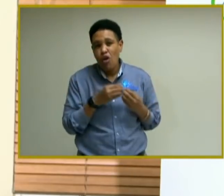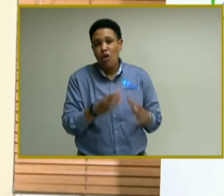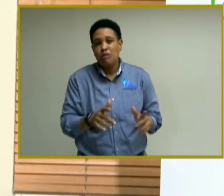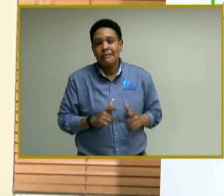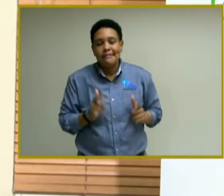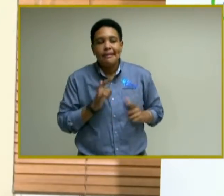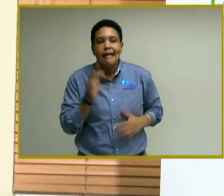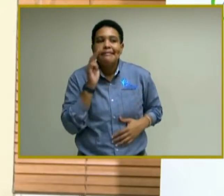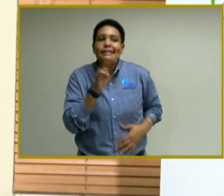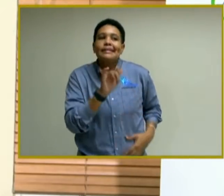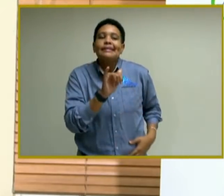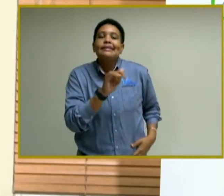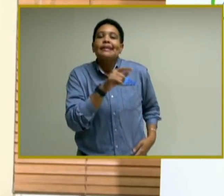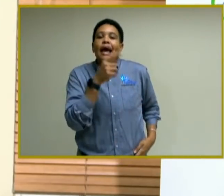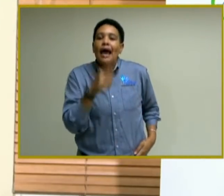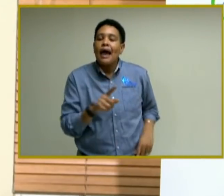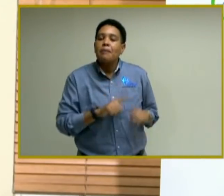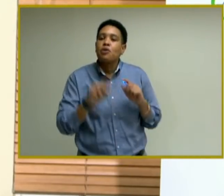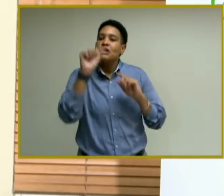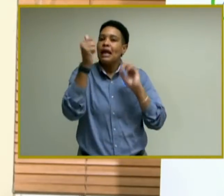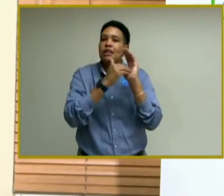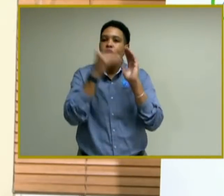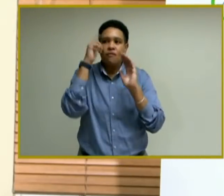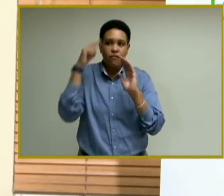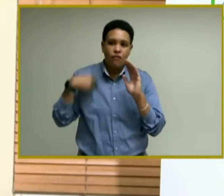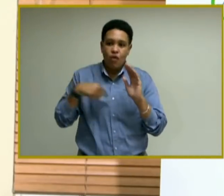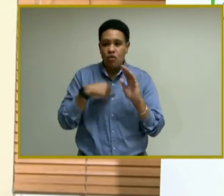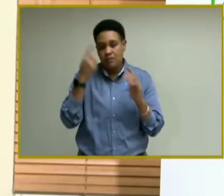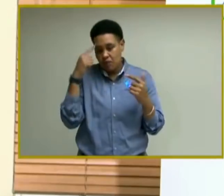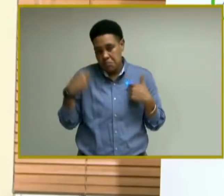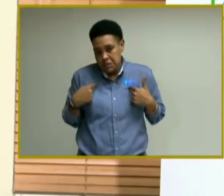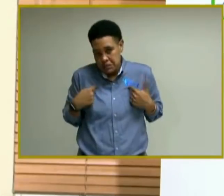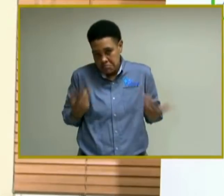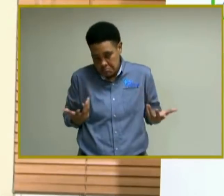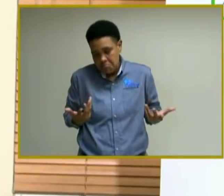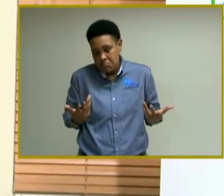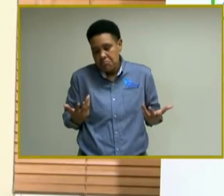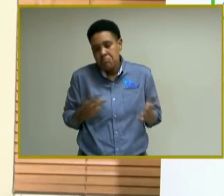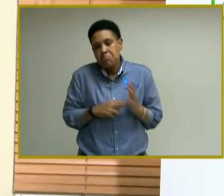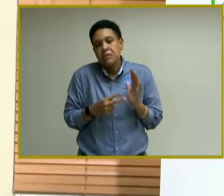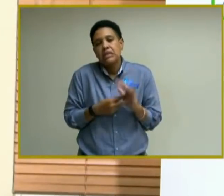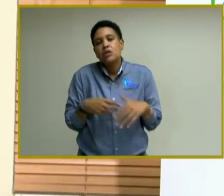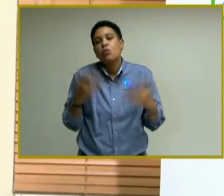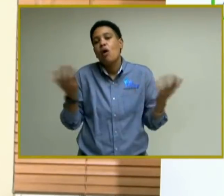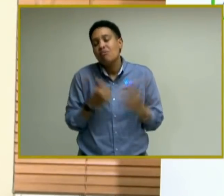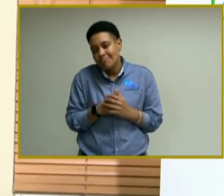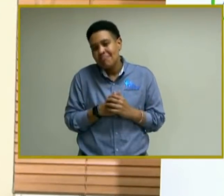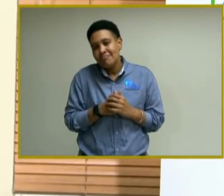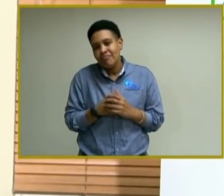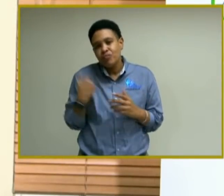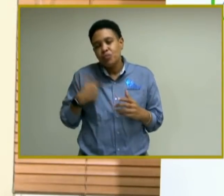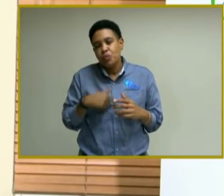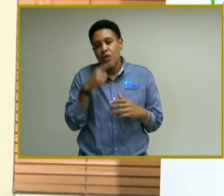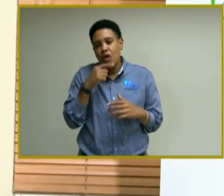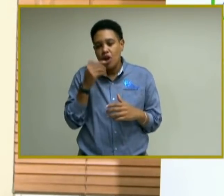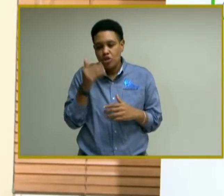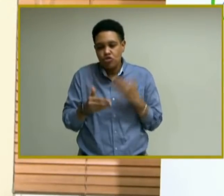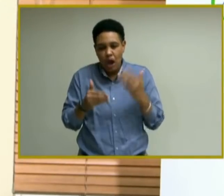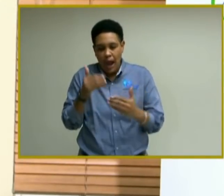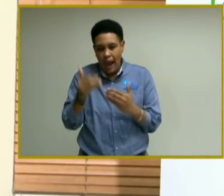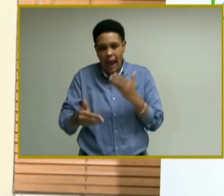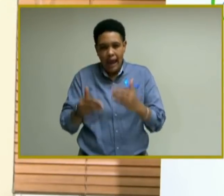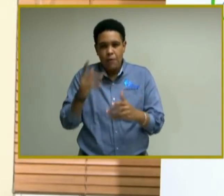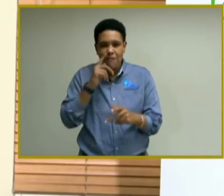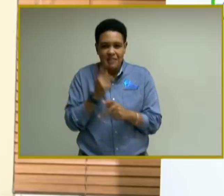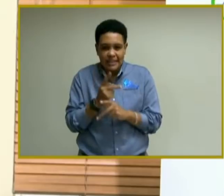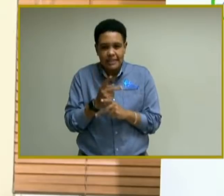lives, but the 10,000 for us, or for me anyway, just means that we are on a track. We have to keep